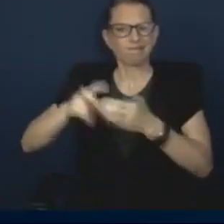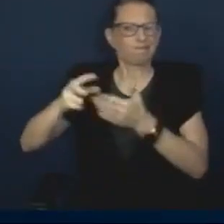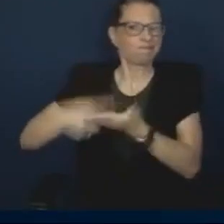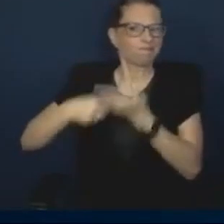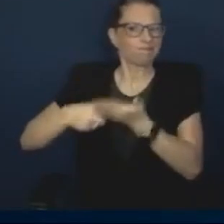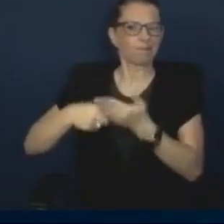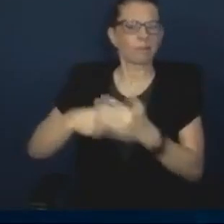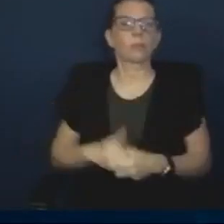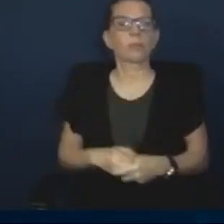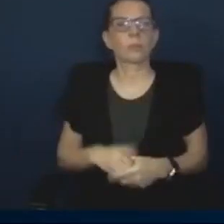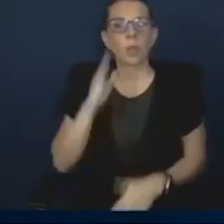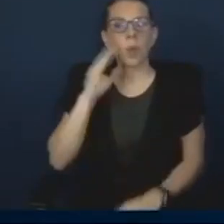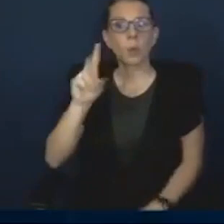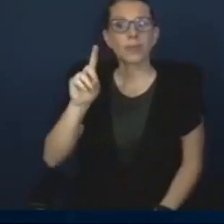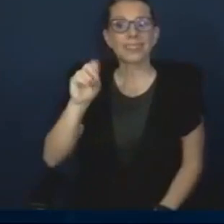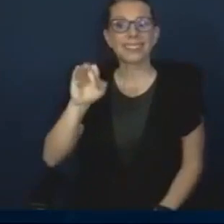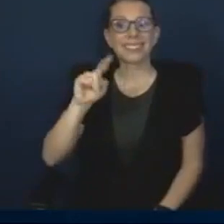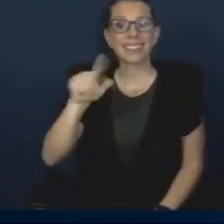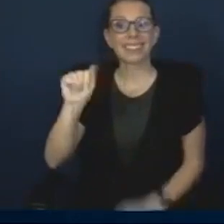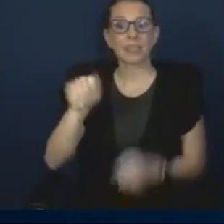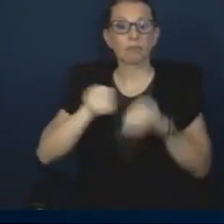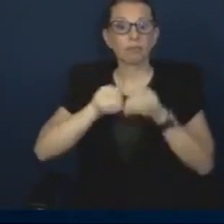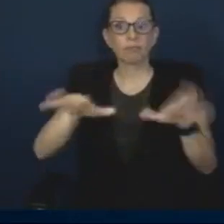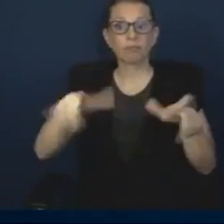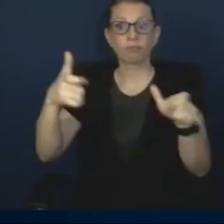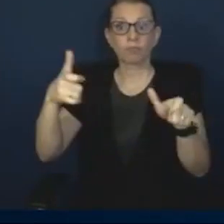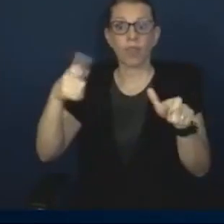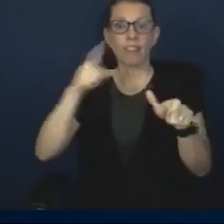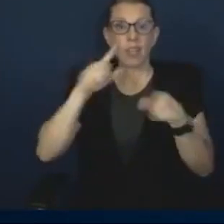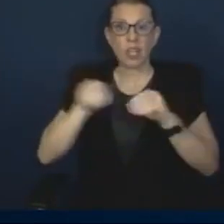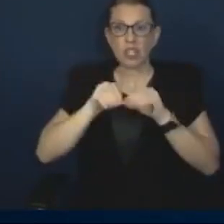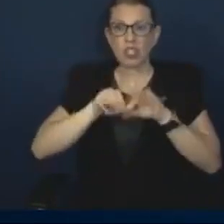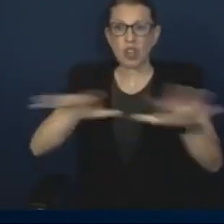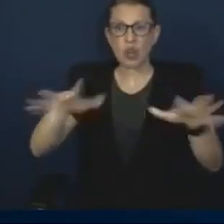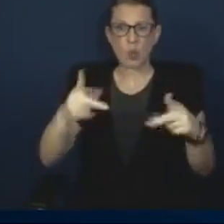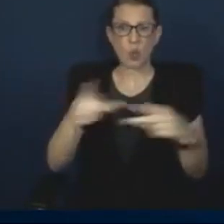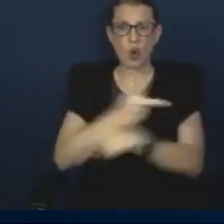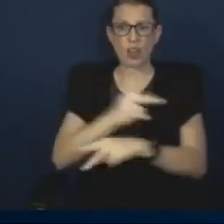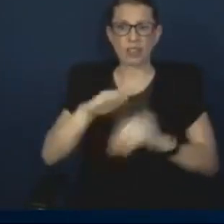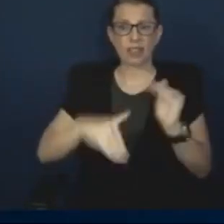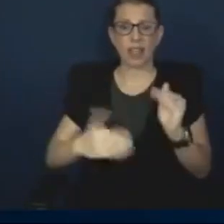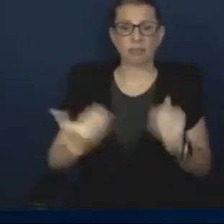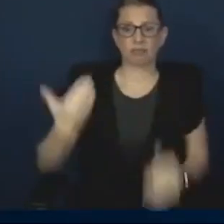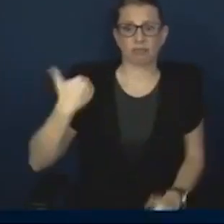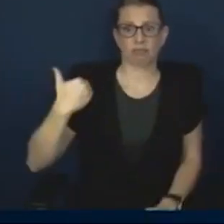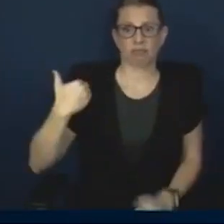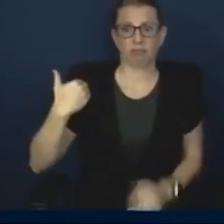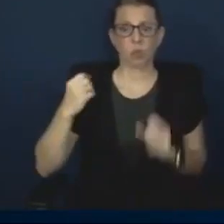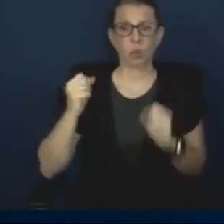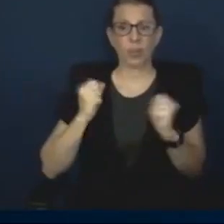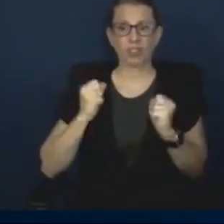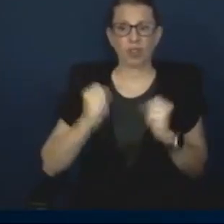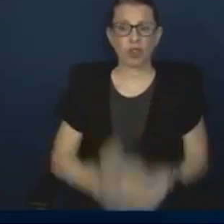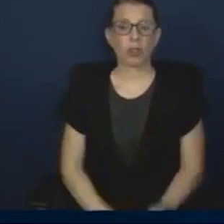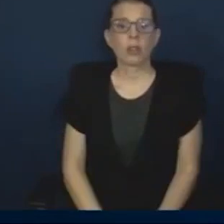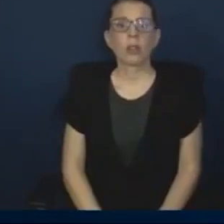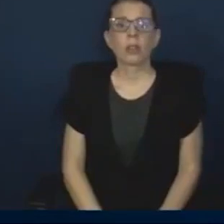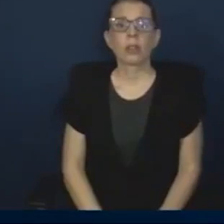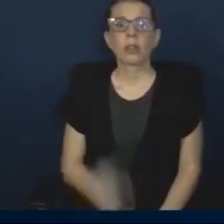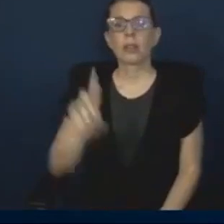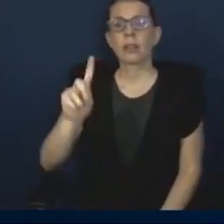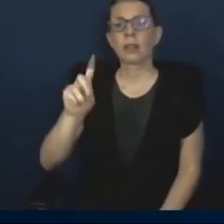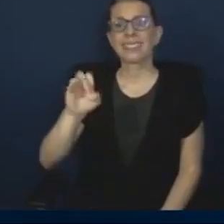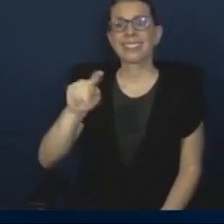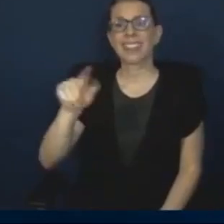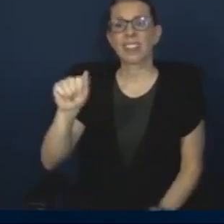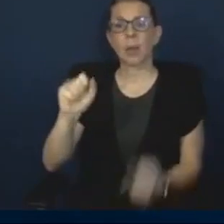spreading very quickly. Some thinking the surge is going to be worse than it was back in this past winter. Is the Delta variant more deadly, or does it